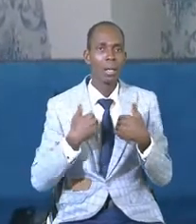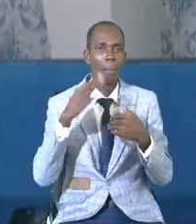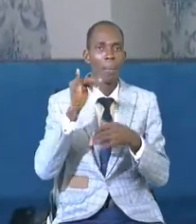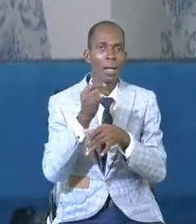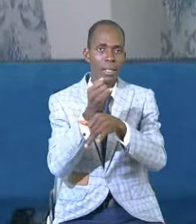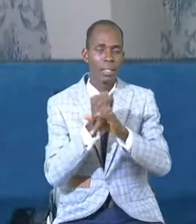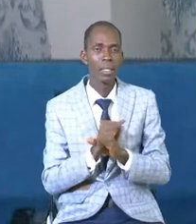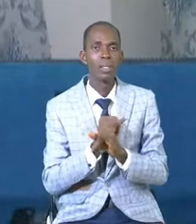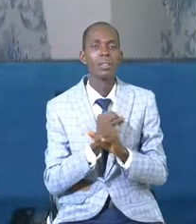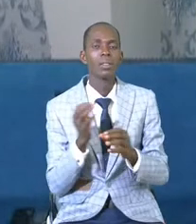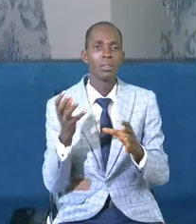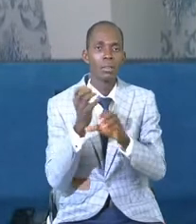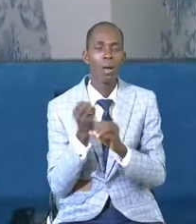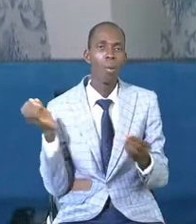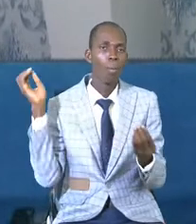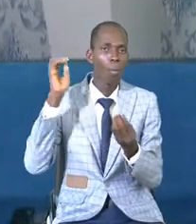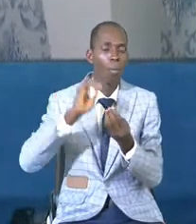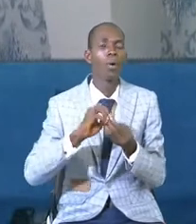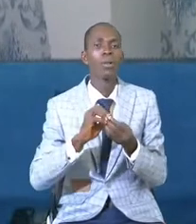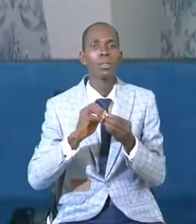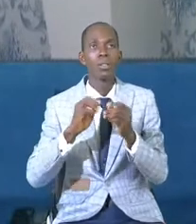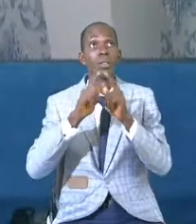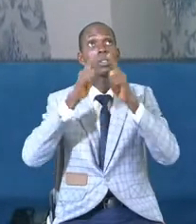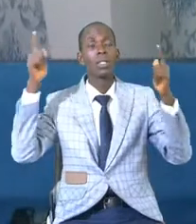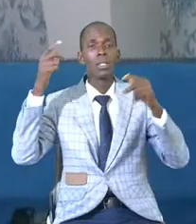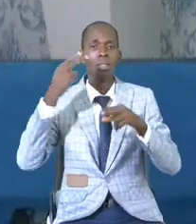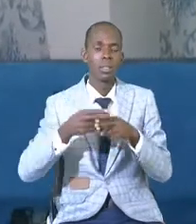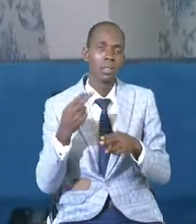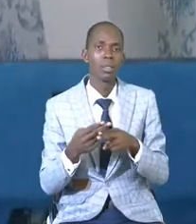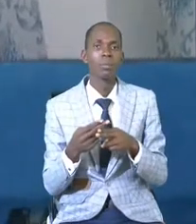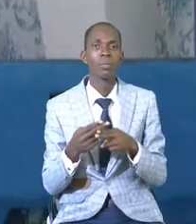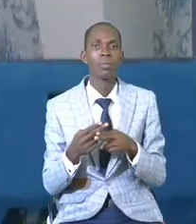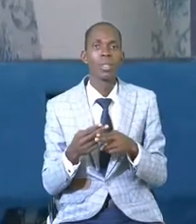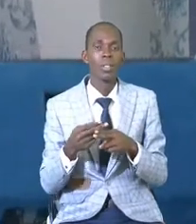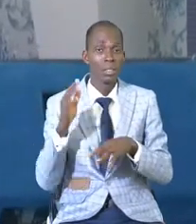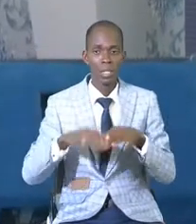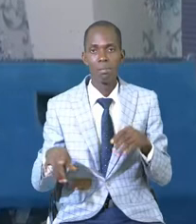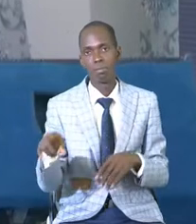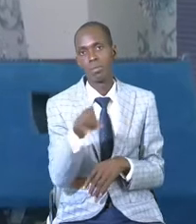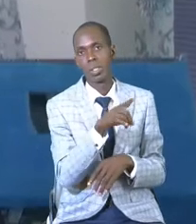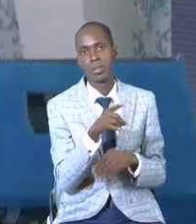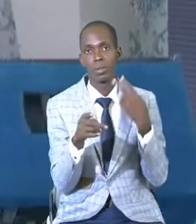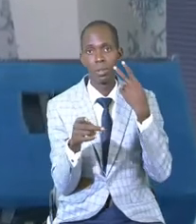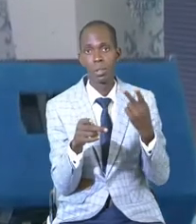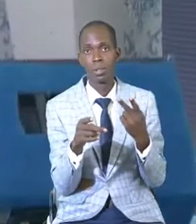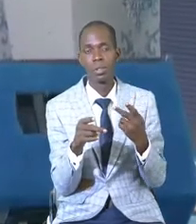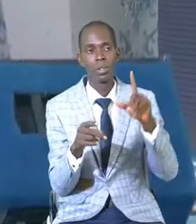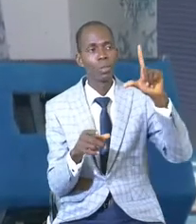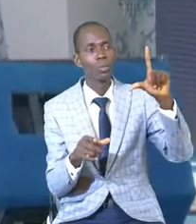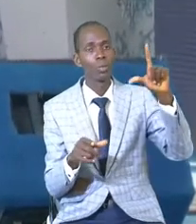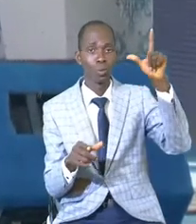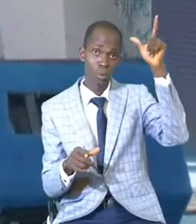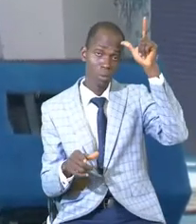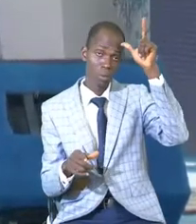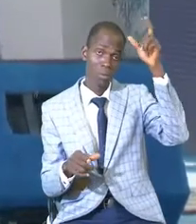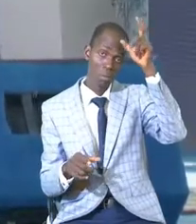more excellent name than they. Now, than they. Look at that. Lucifer, and